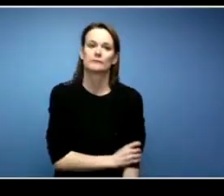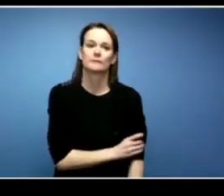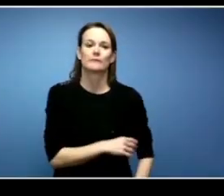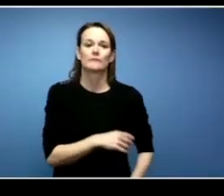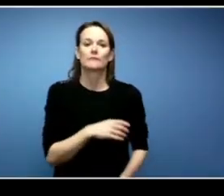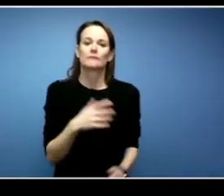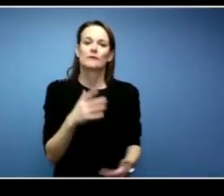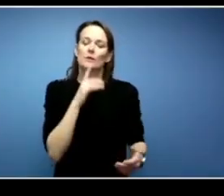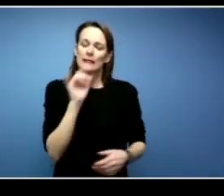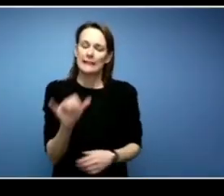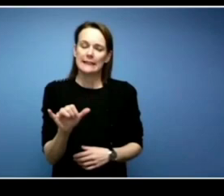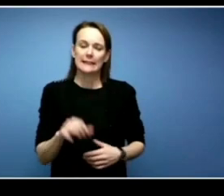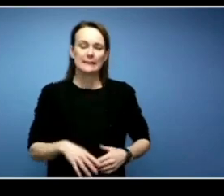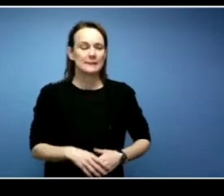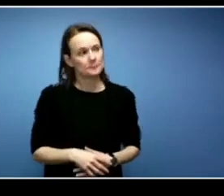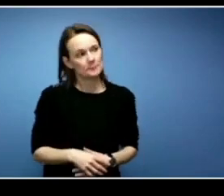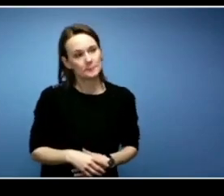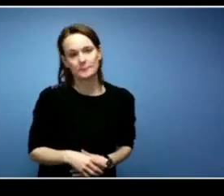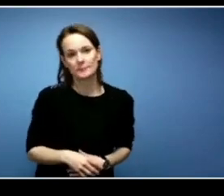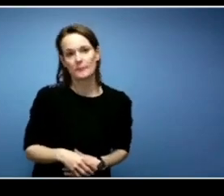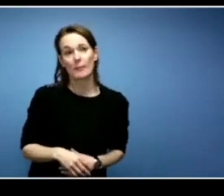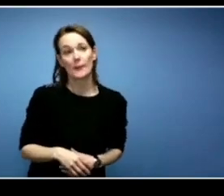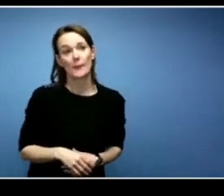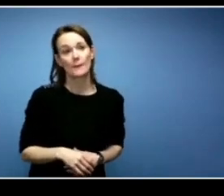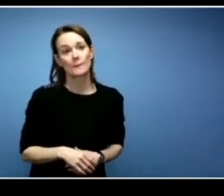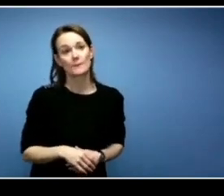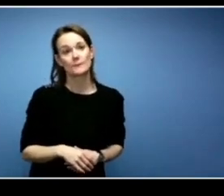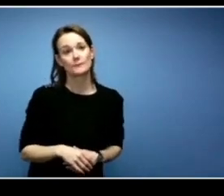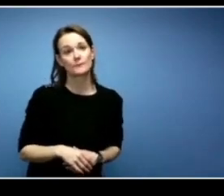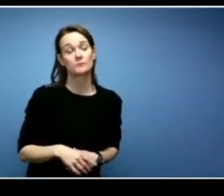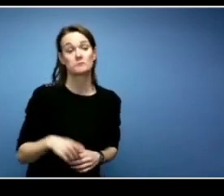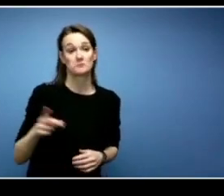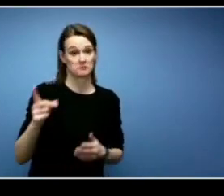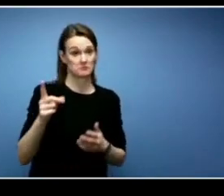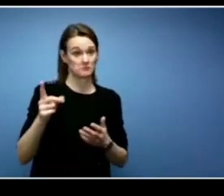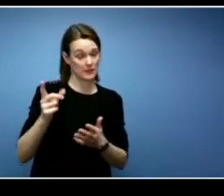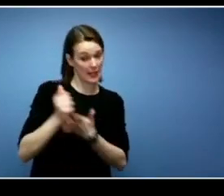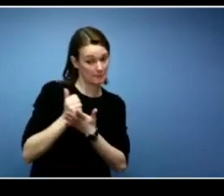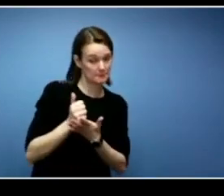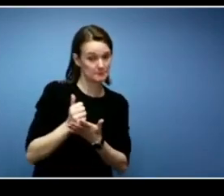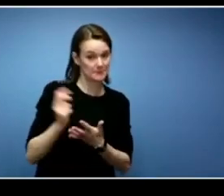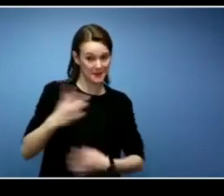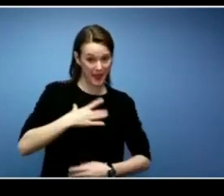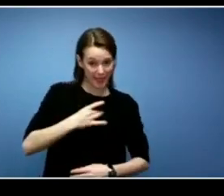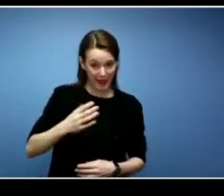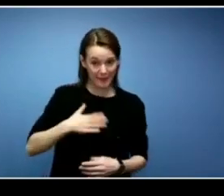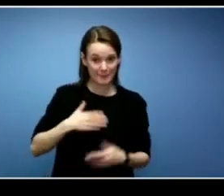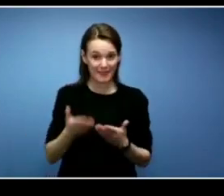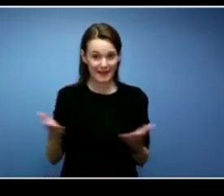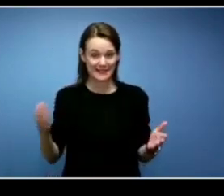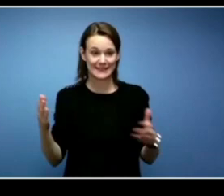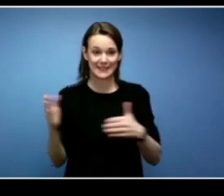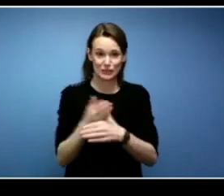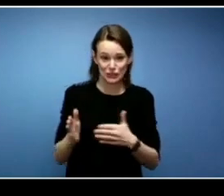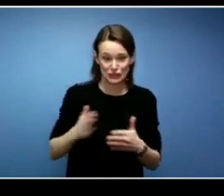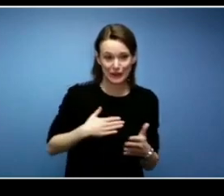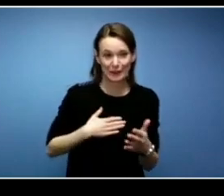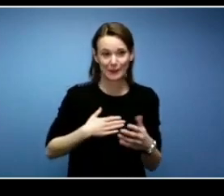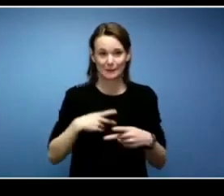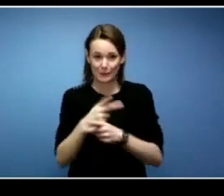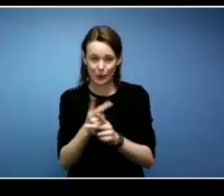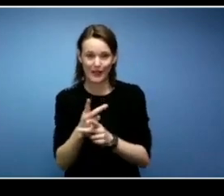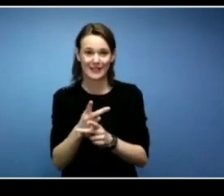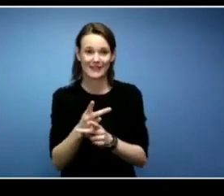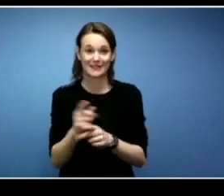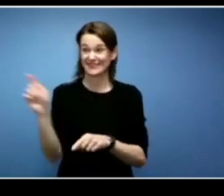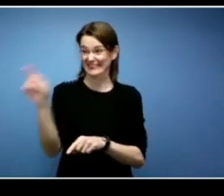They haven't really. They've helped my business. They're aware of my business. They like my products. They share my products.